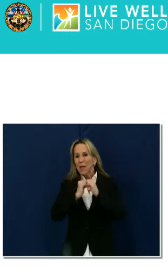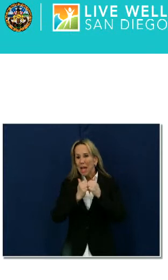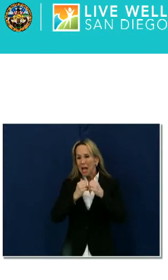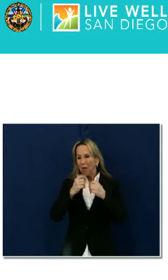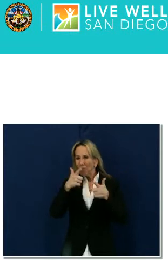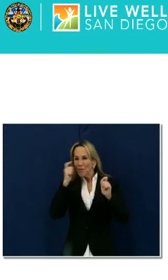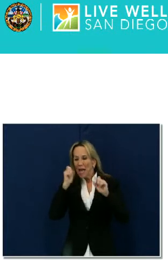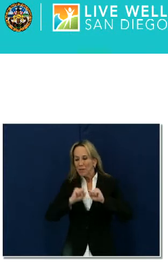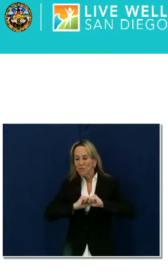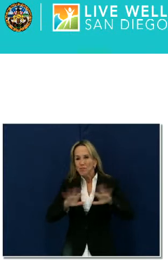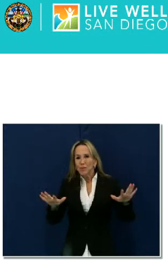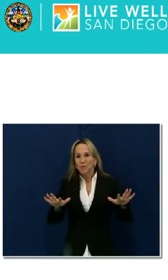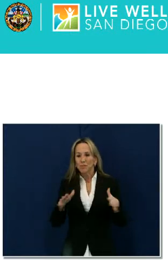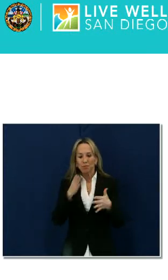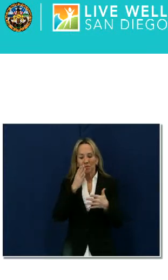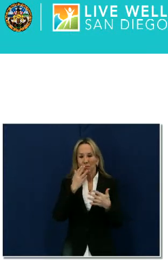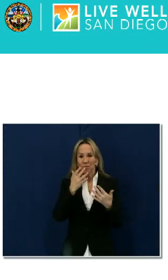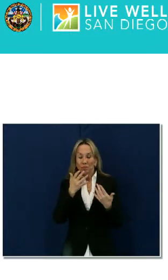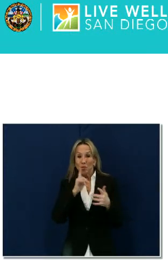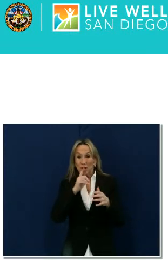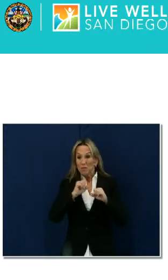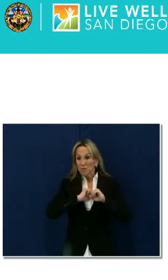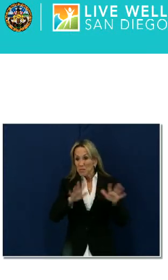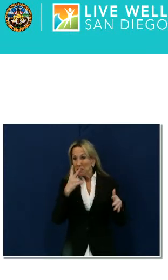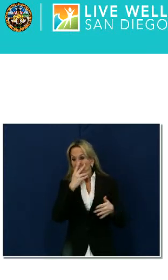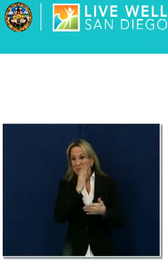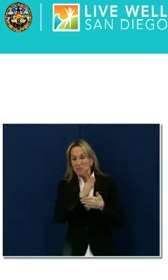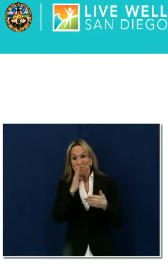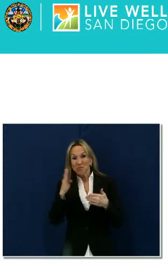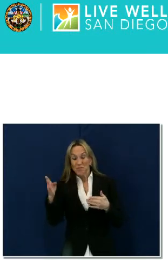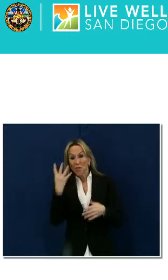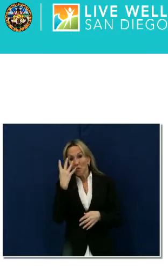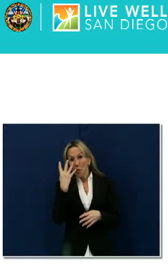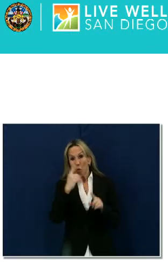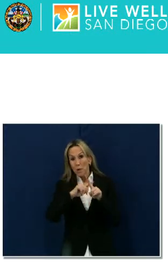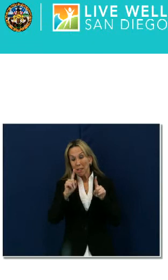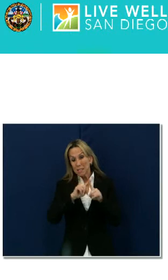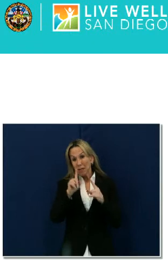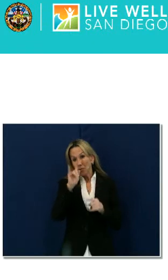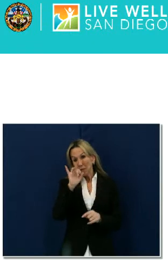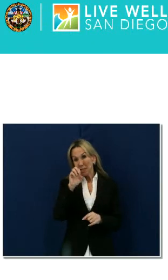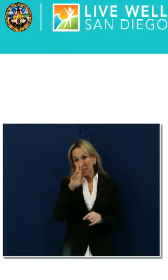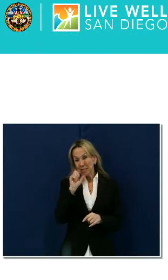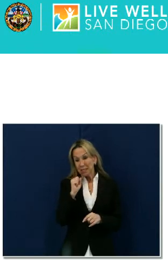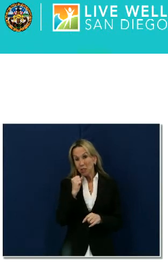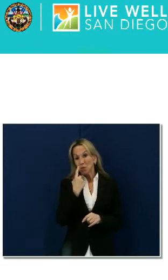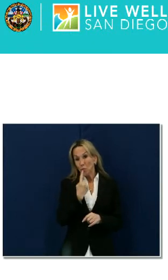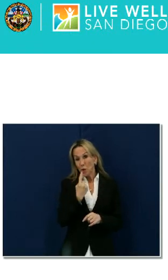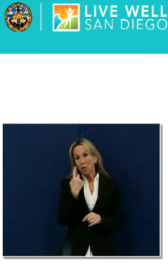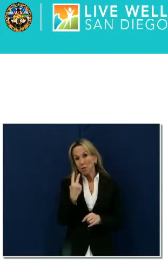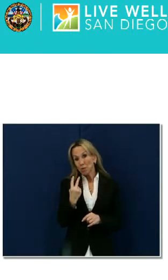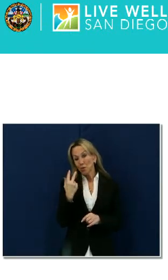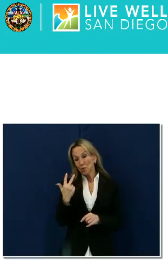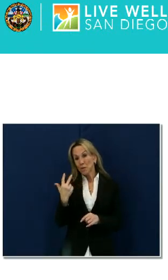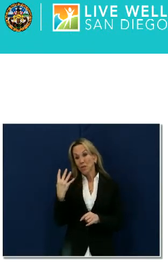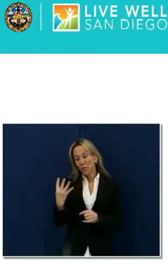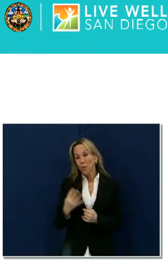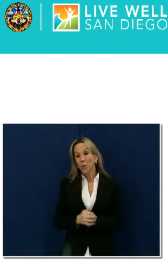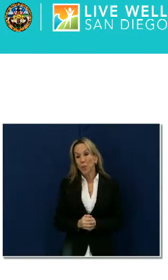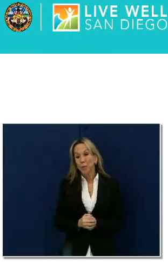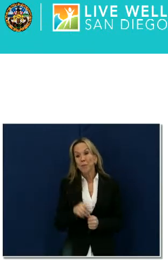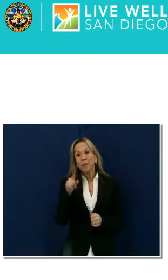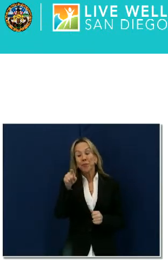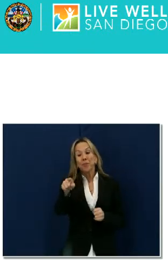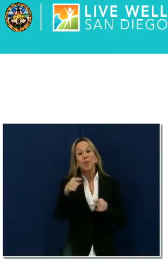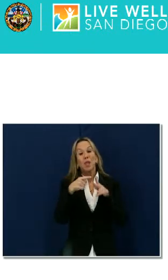widespread, substantial, moderate, and minimal, which represents tiers 1 through 4 respectively. This slide shows